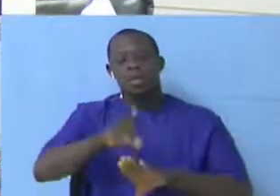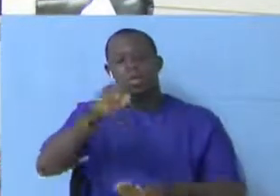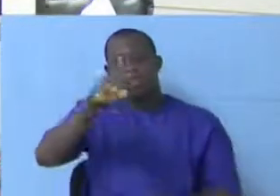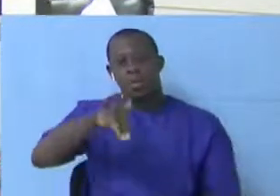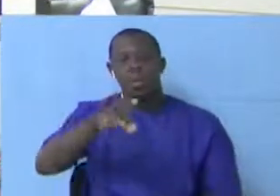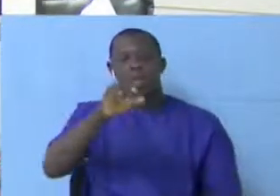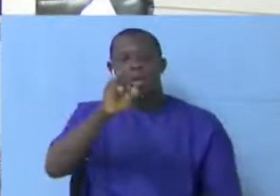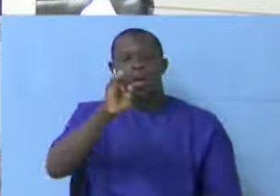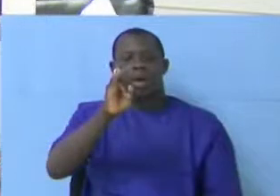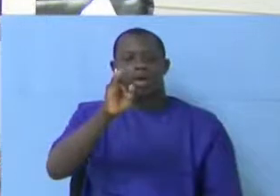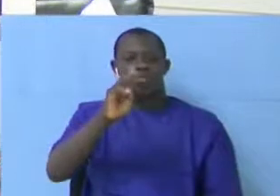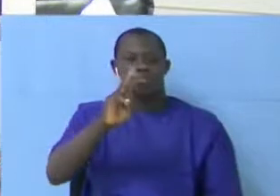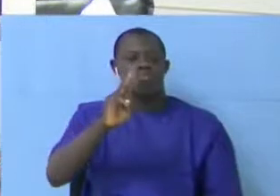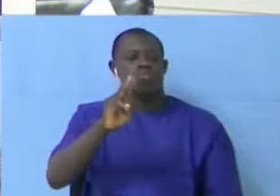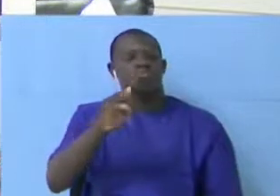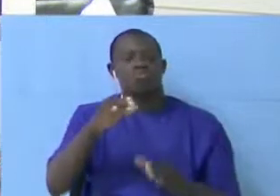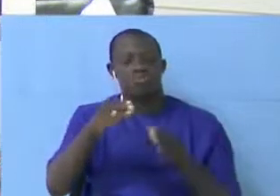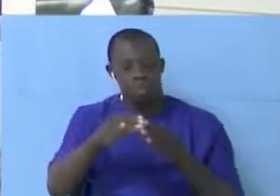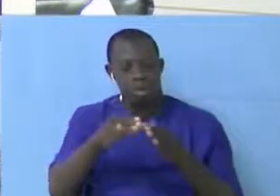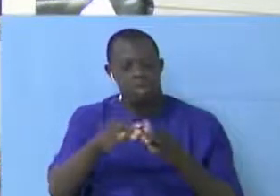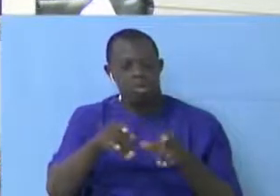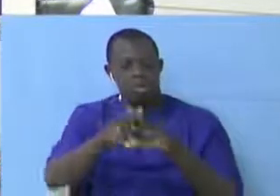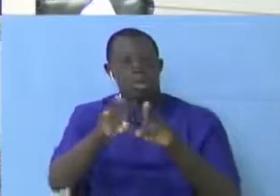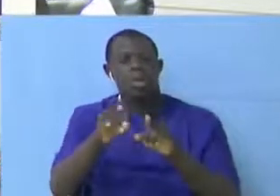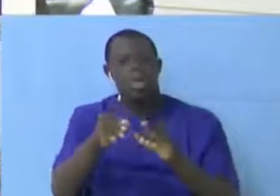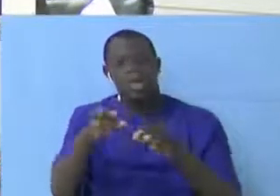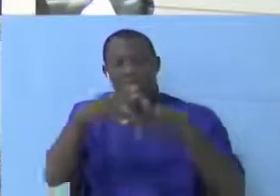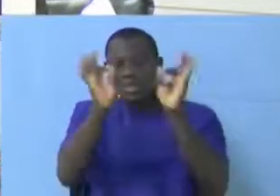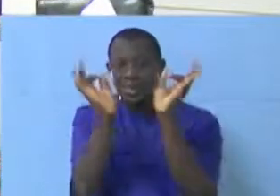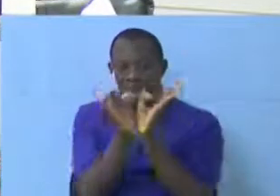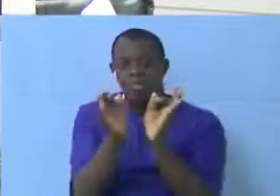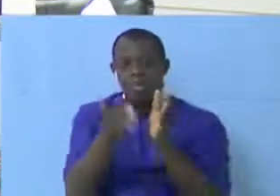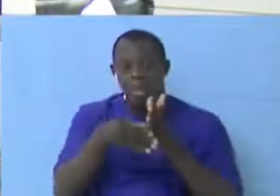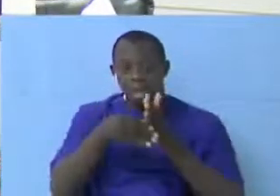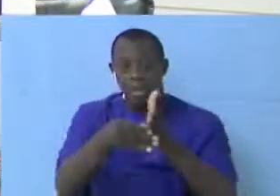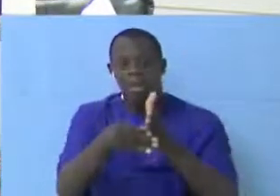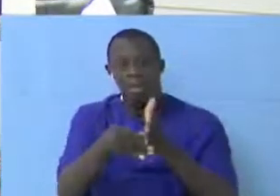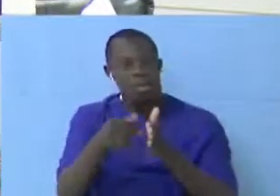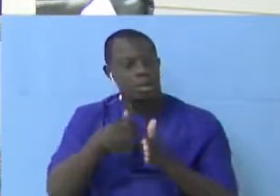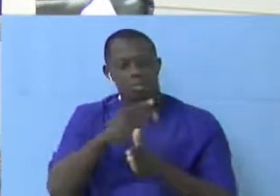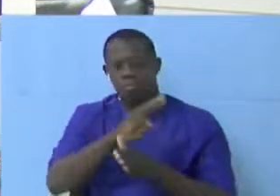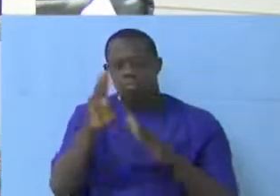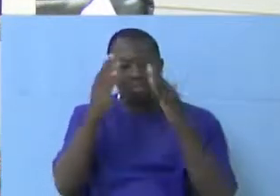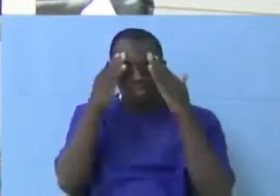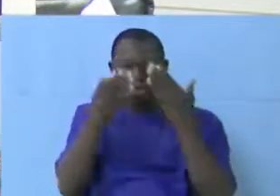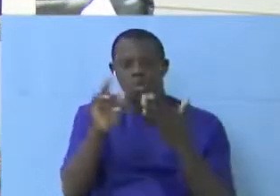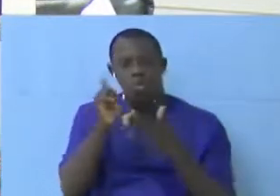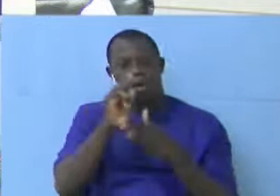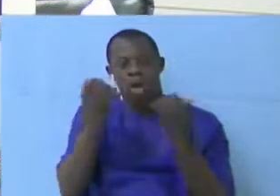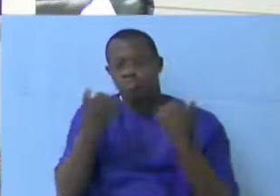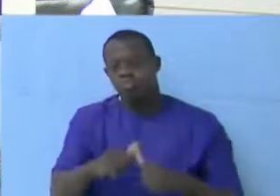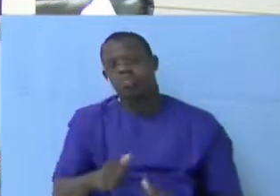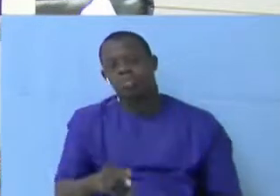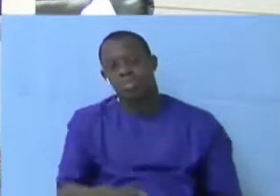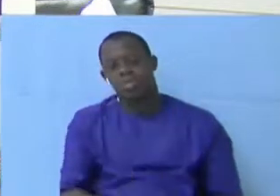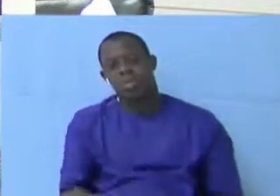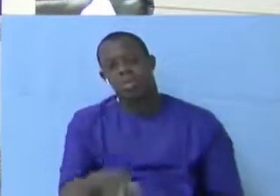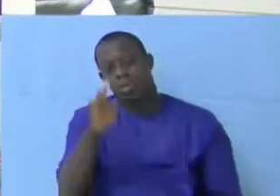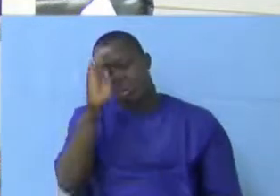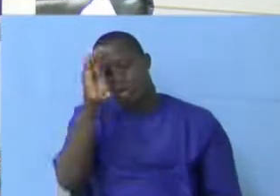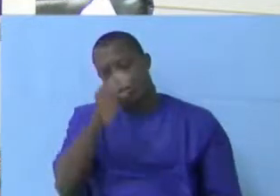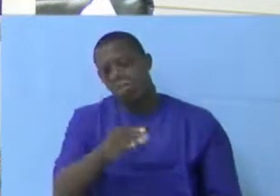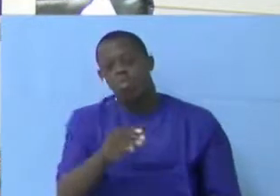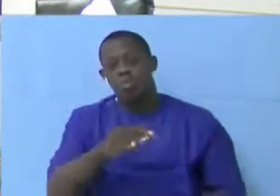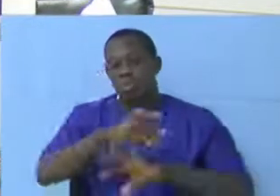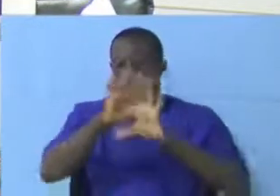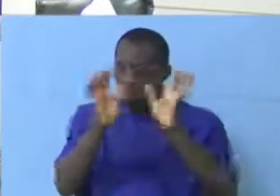Head of the team probably. I don't know what happened to them. I have no idea. No idea. Okay, thank you. All I know